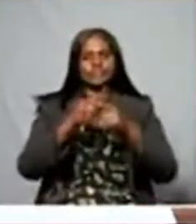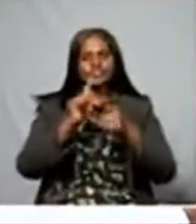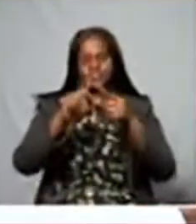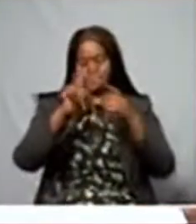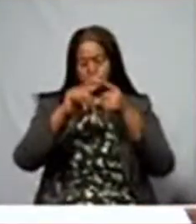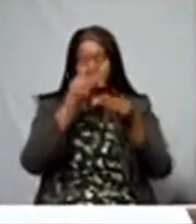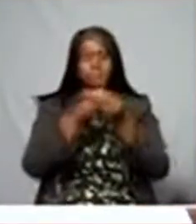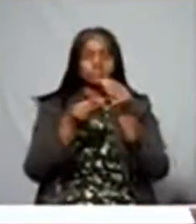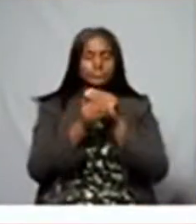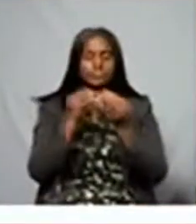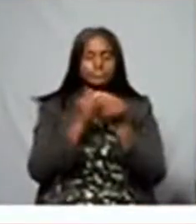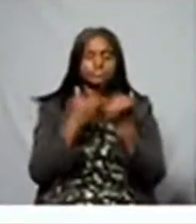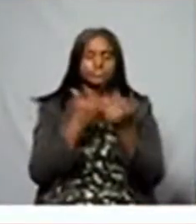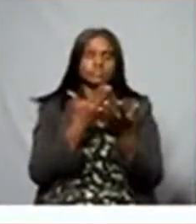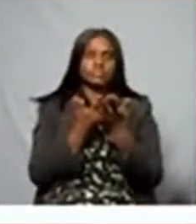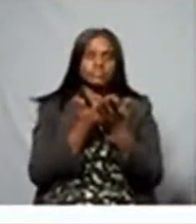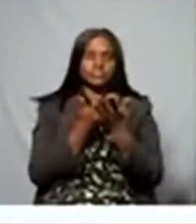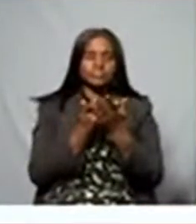contribute,